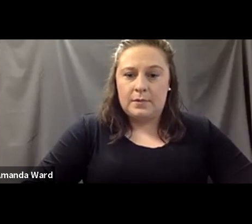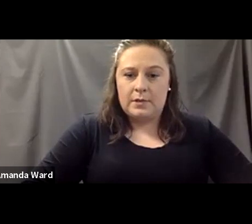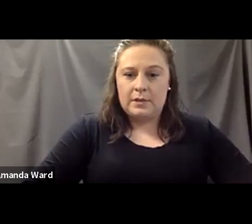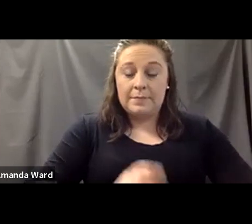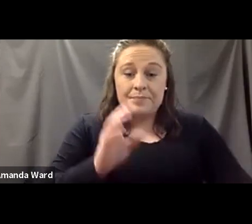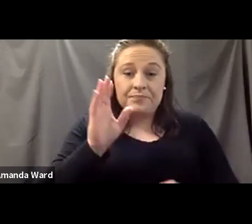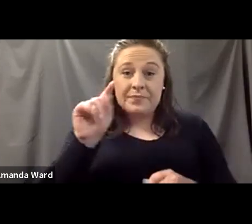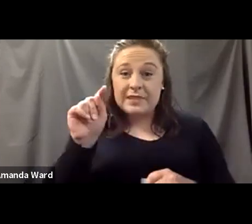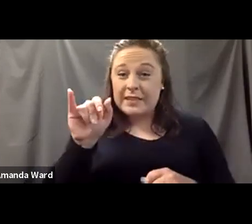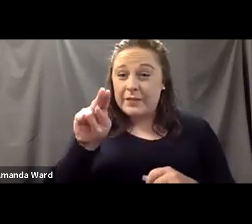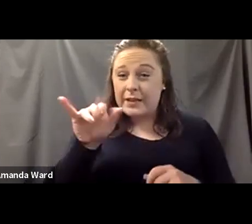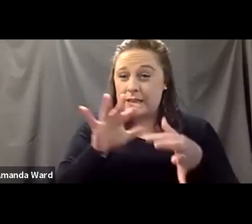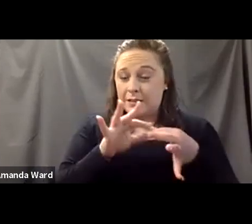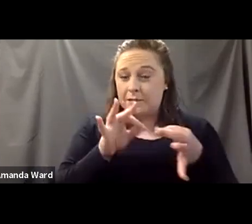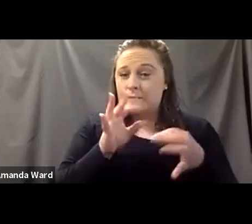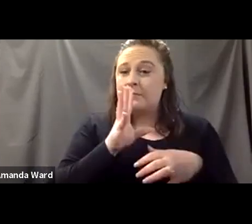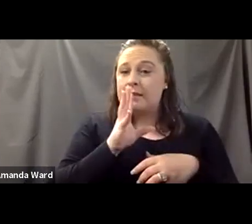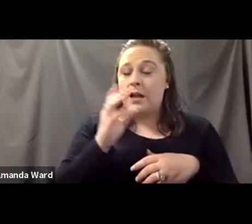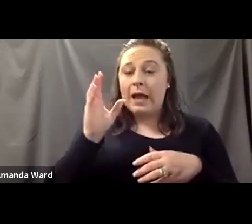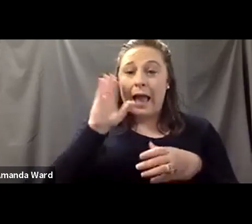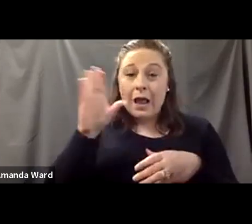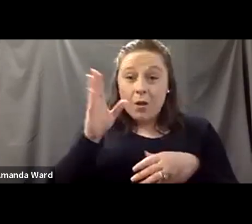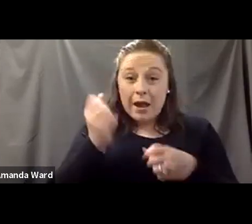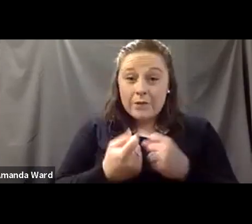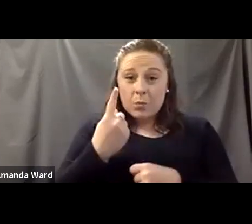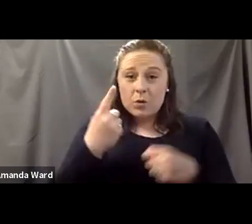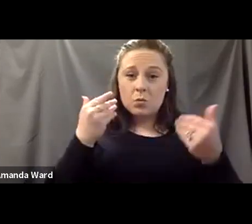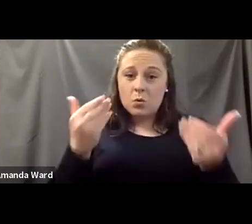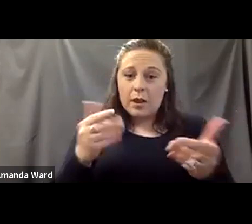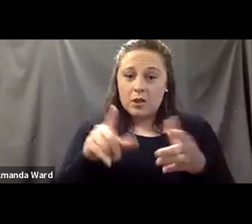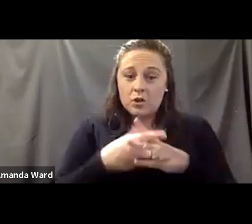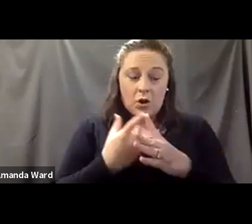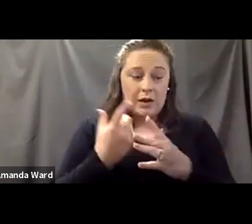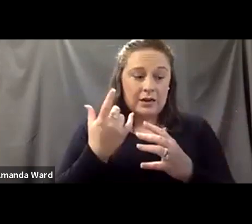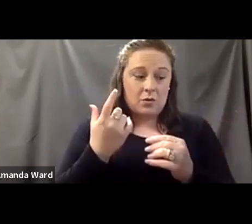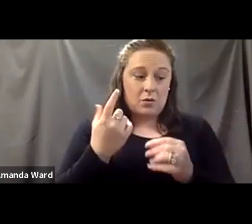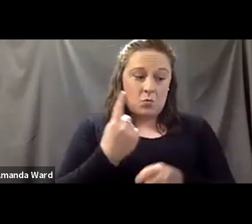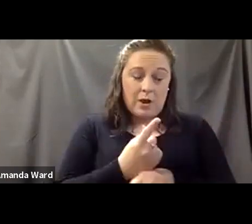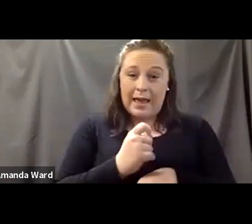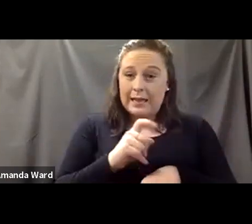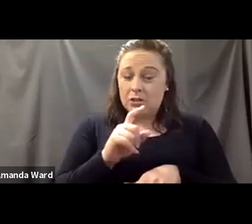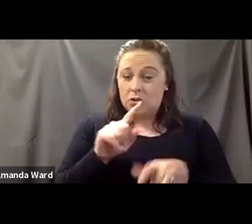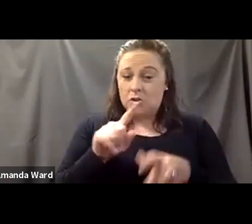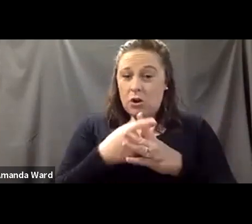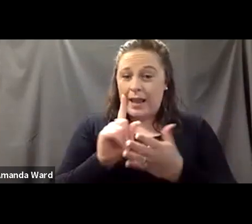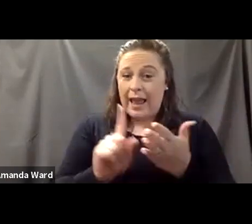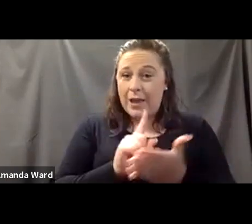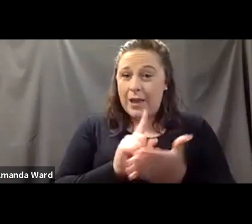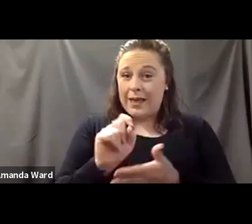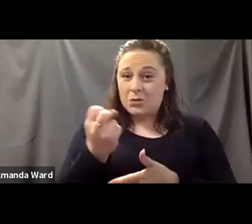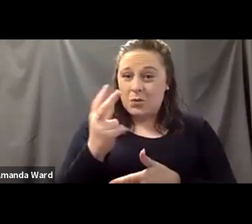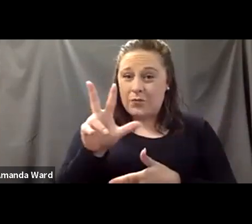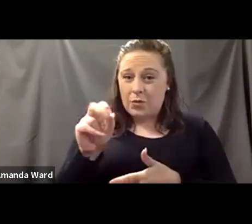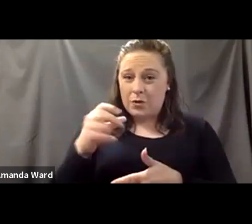Hi, everyone. Welcome. We'll go ahead and kick things off since we are right at the starting hour at 12:30. My name is